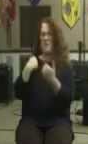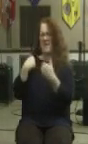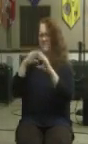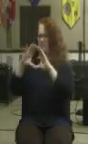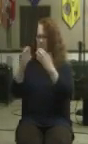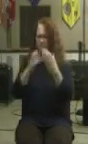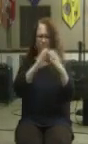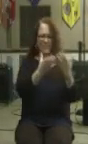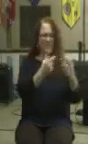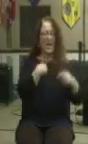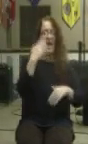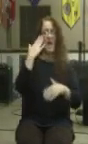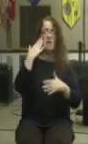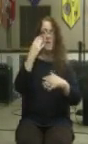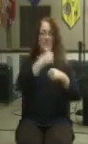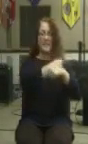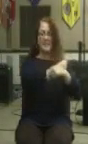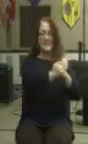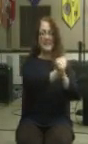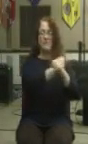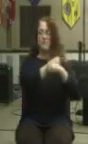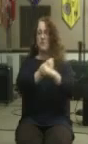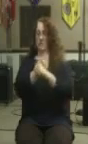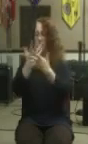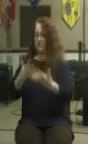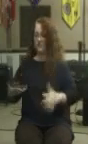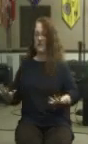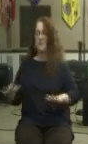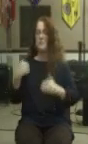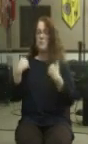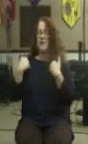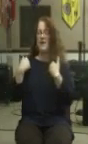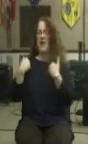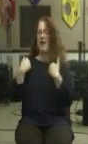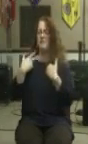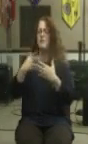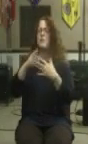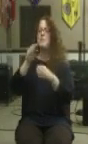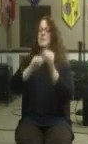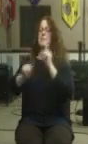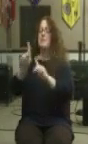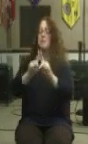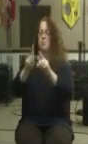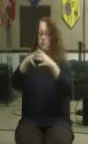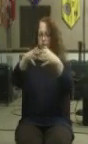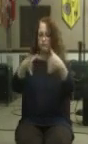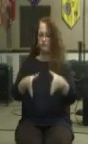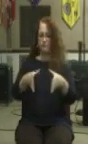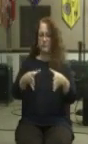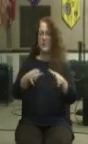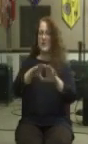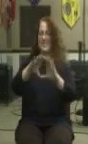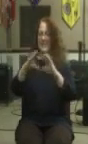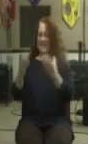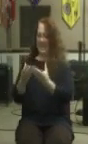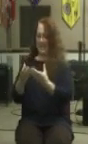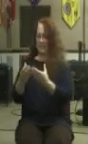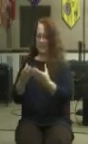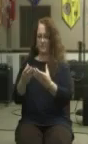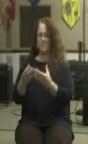have these classifications. I know slavery is over with, but we still have classifications of